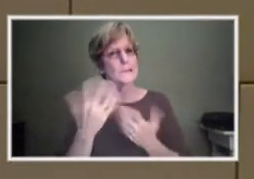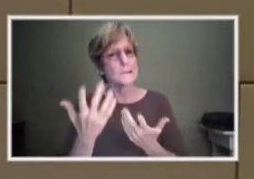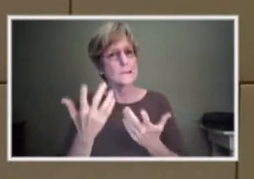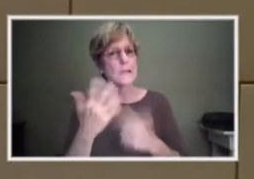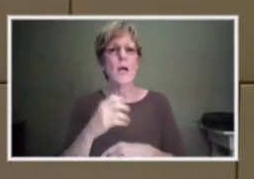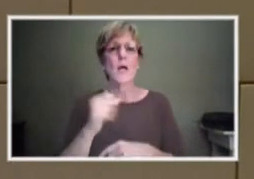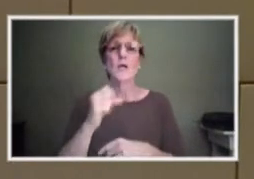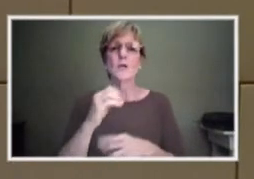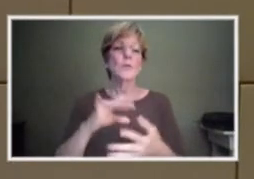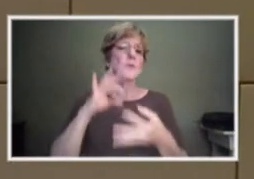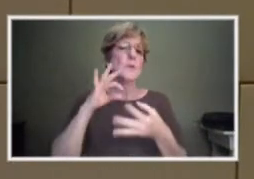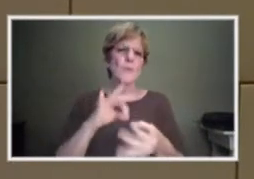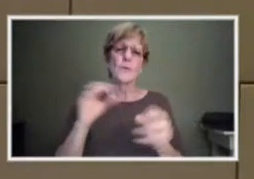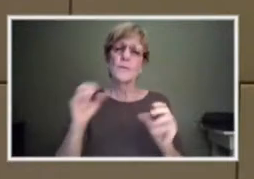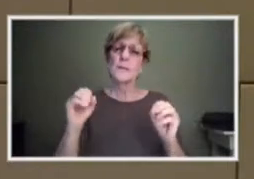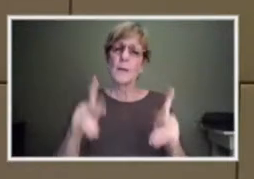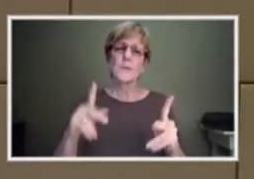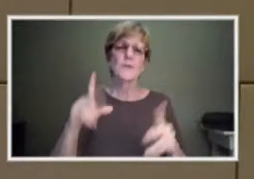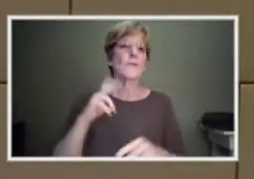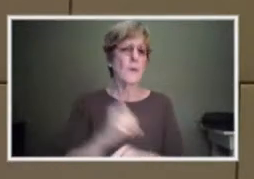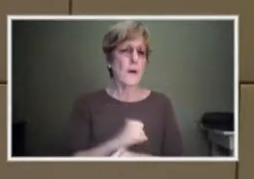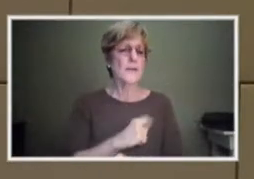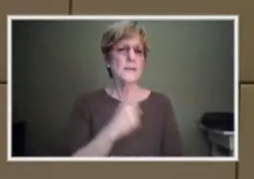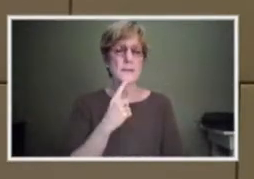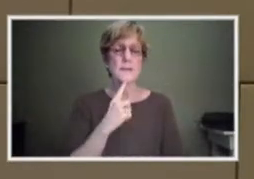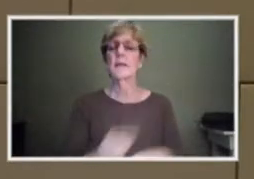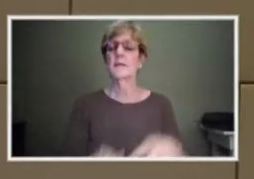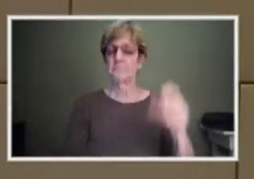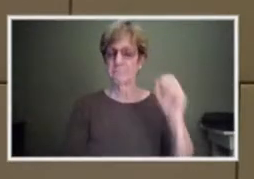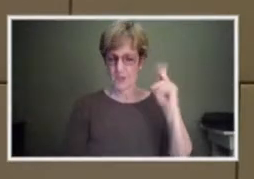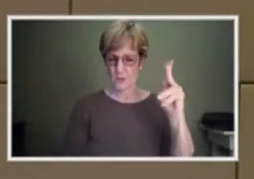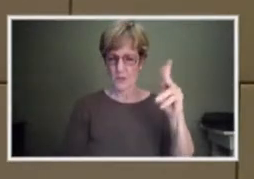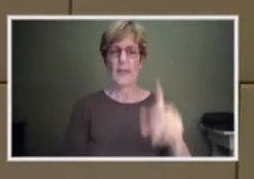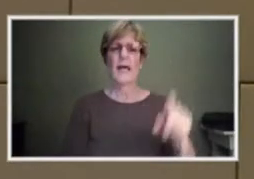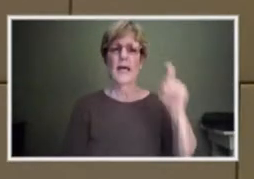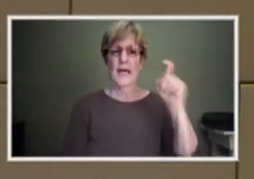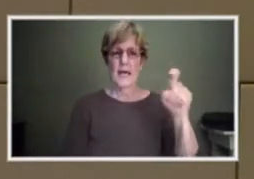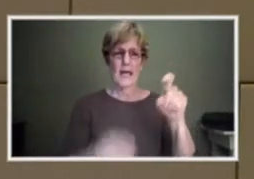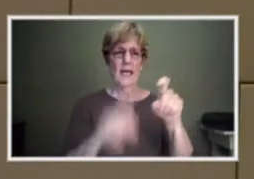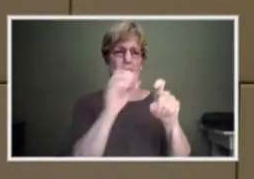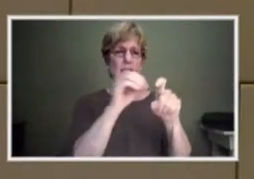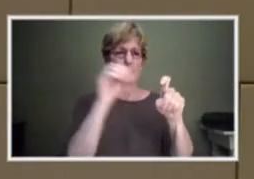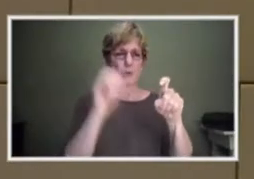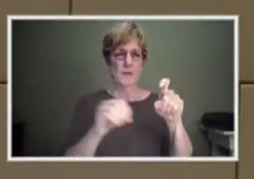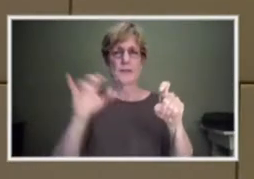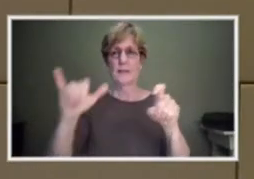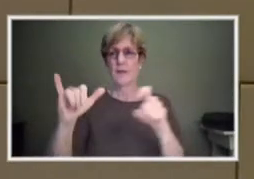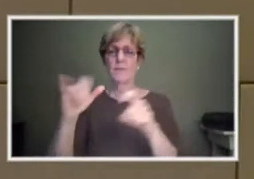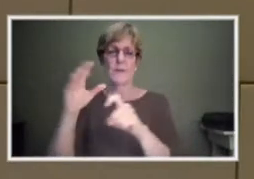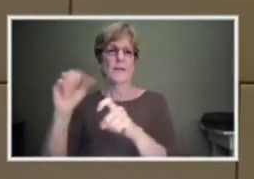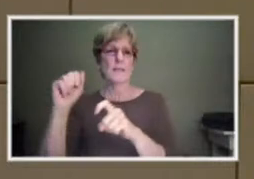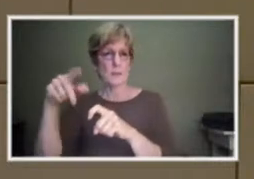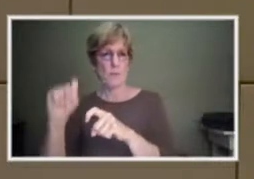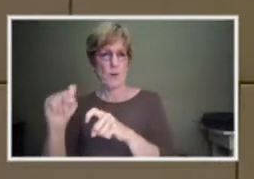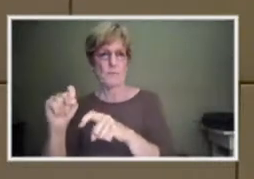perfect opportunity here for us to say, okay, X percentage of these units cannot